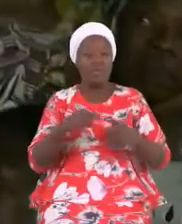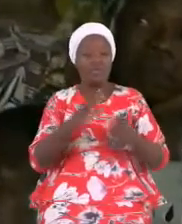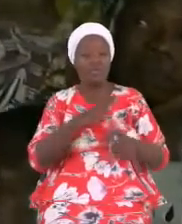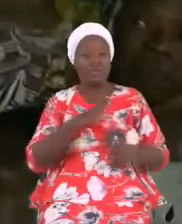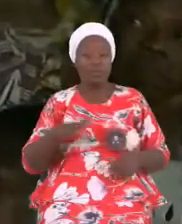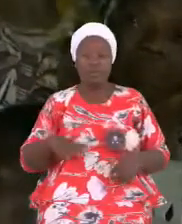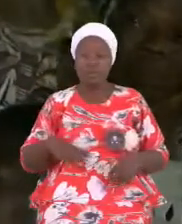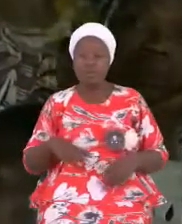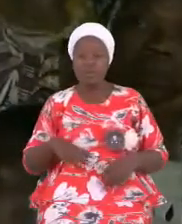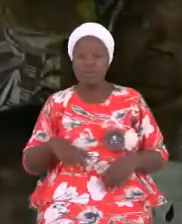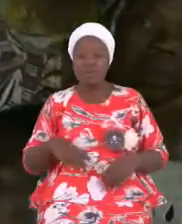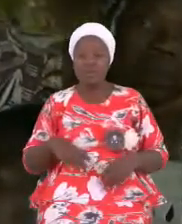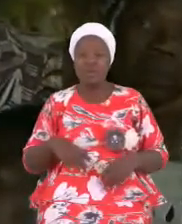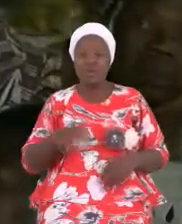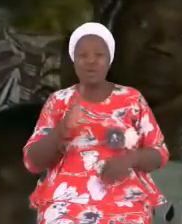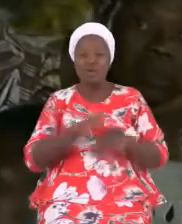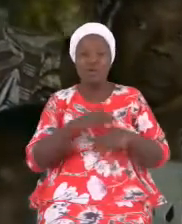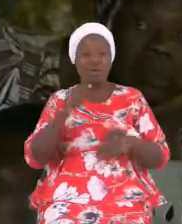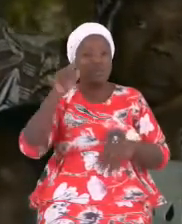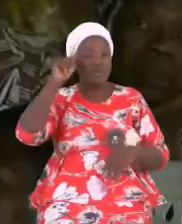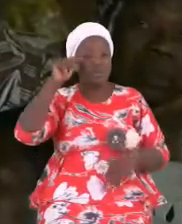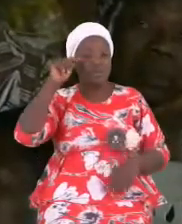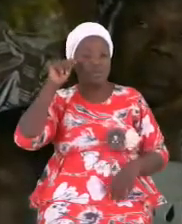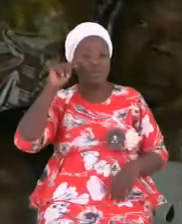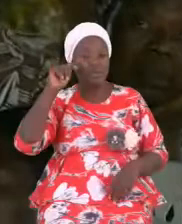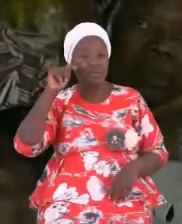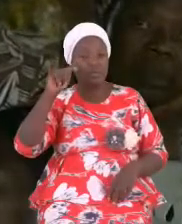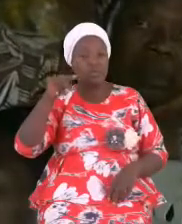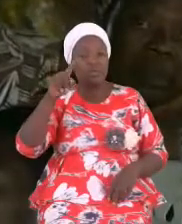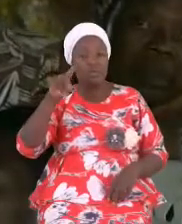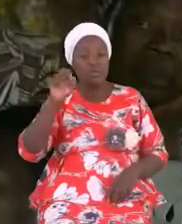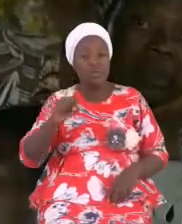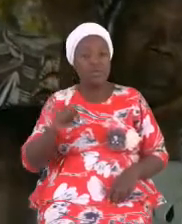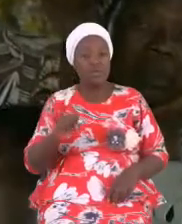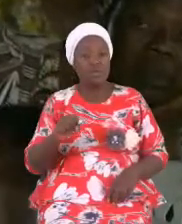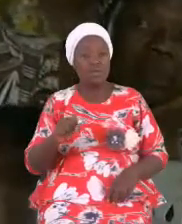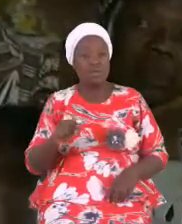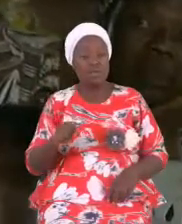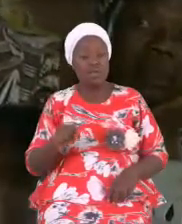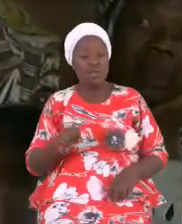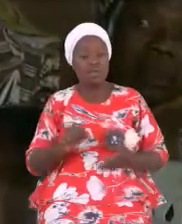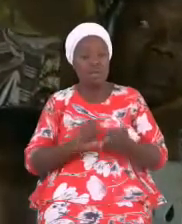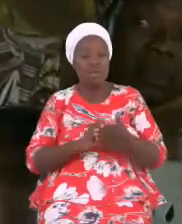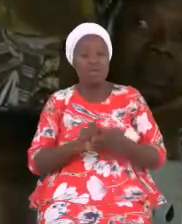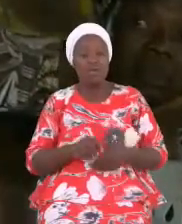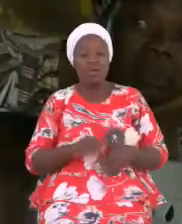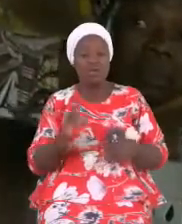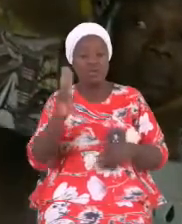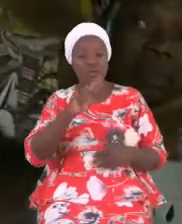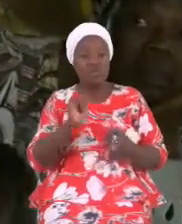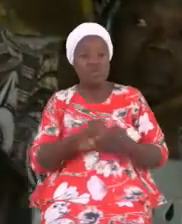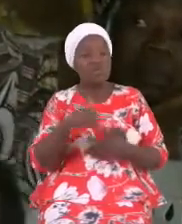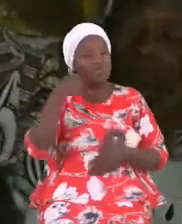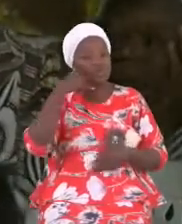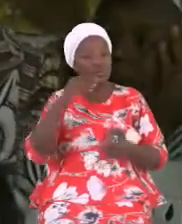on the screen, you can use the link, you can use the phone number to give us your information.